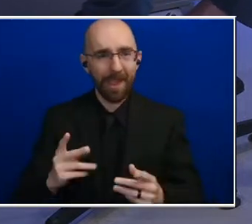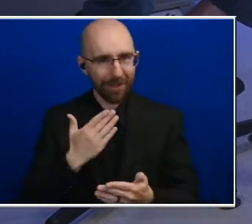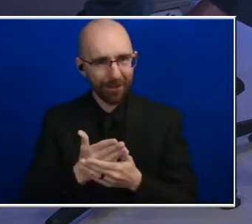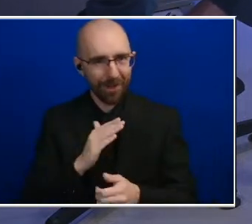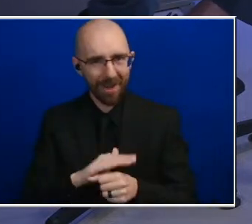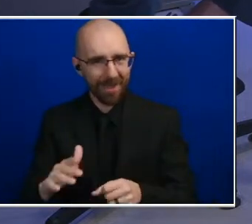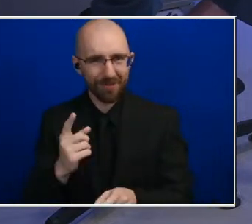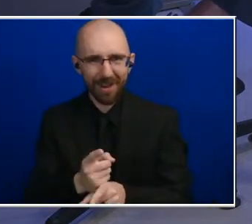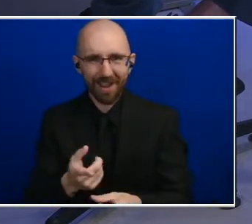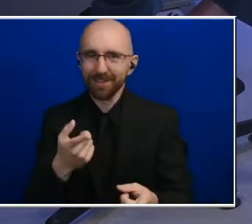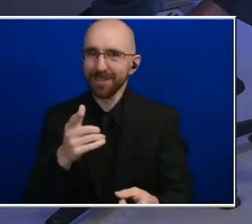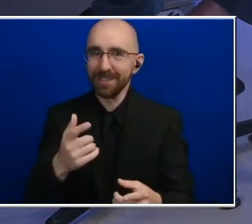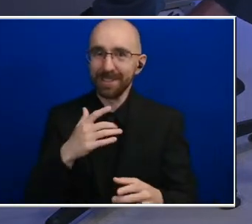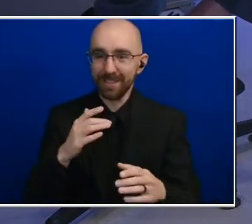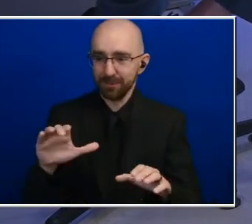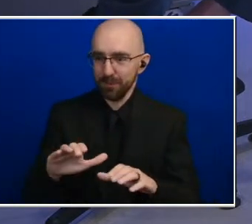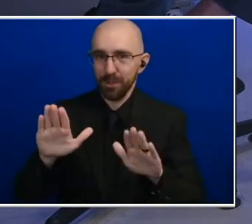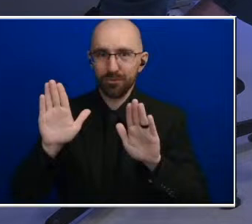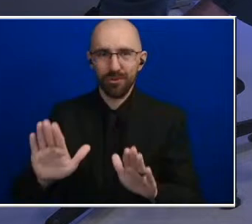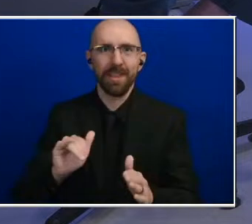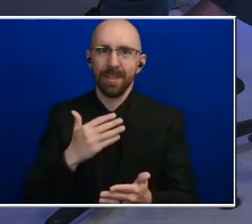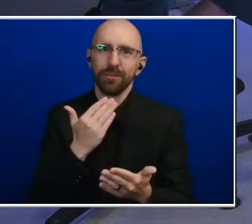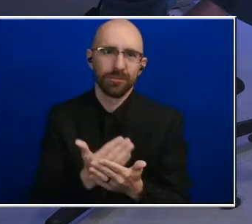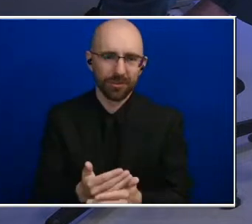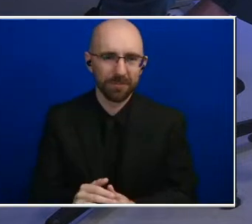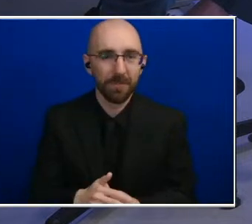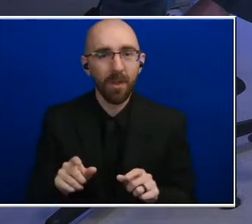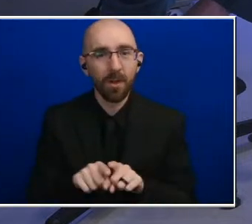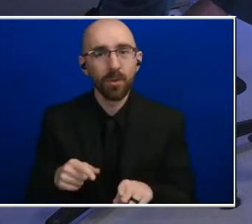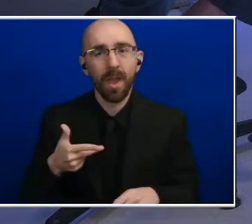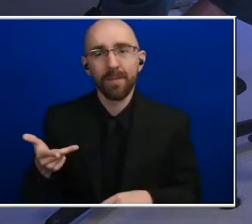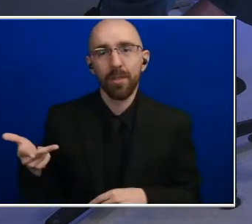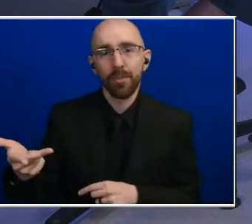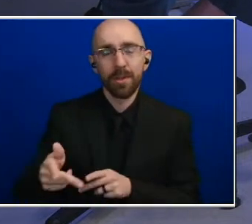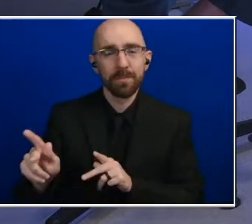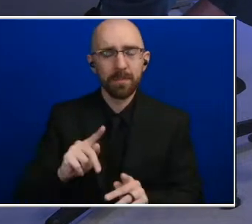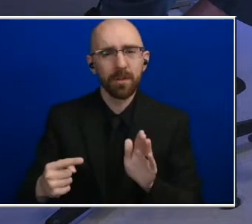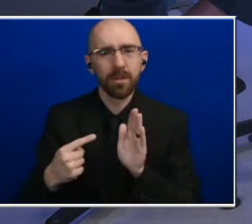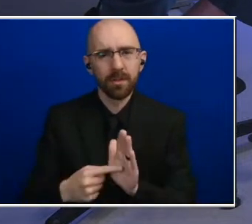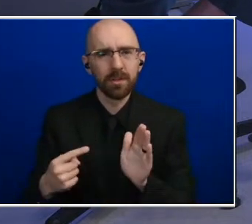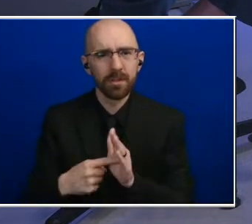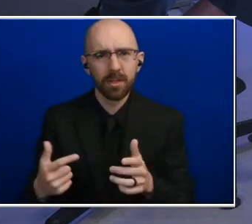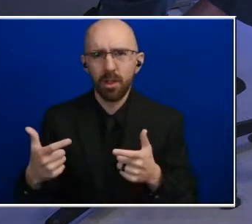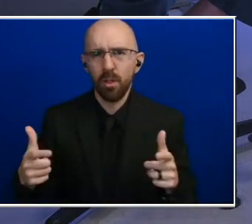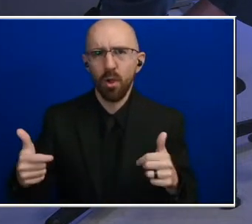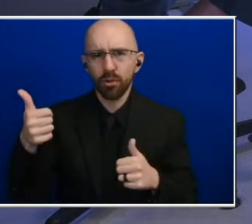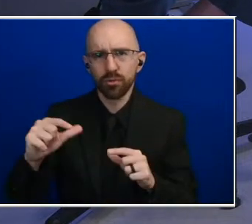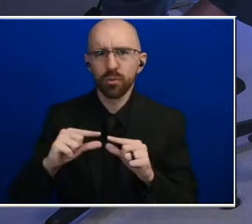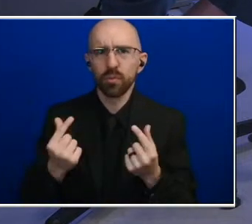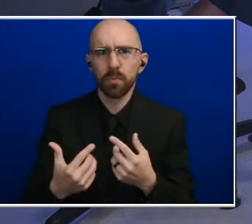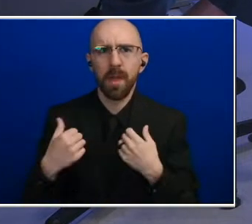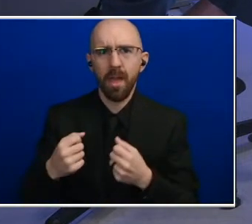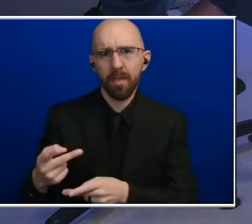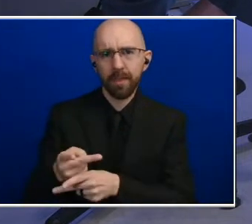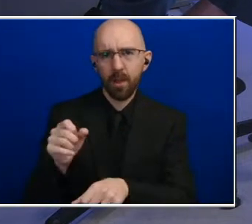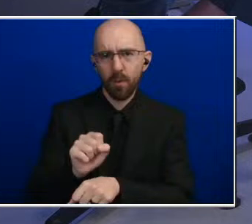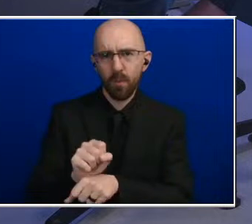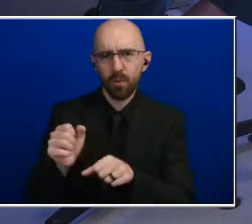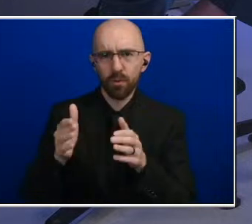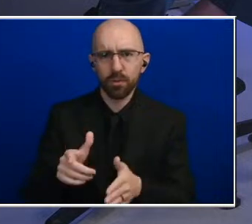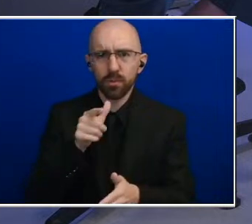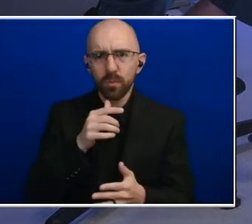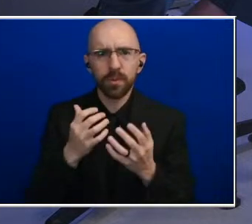great, makes it a good day. All right, we're also joined by three people representing a much larger group of healthcare workers who cared for Mayor